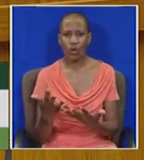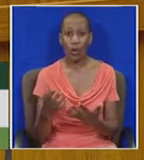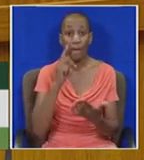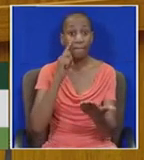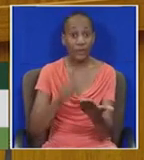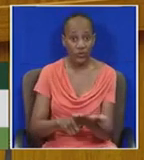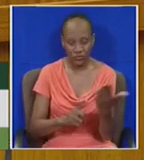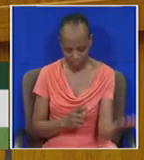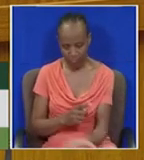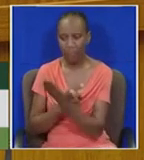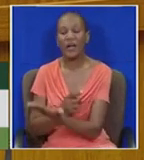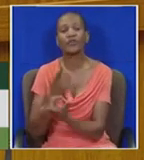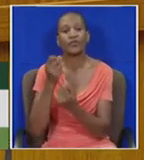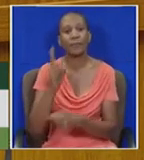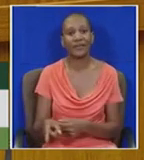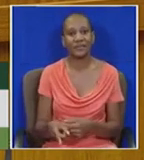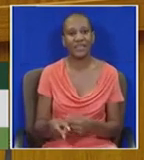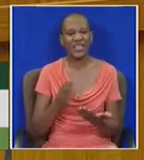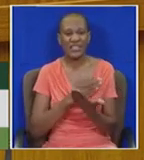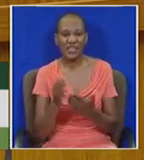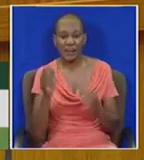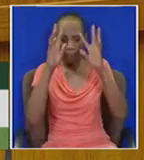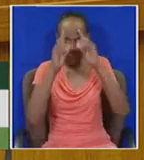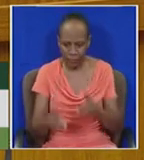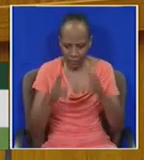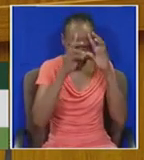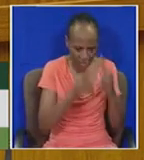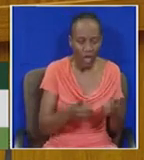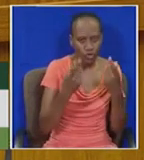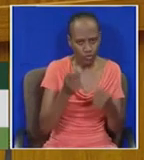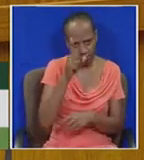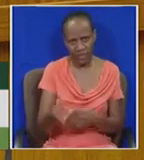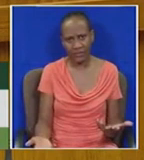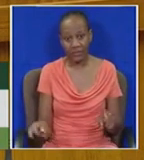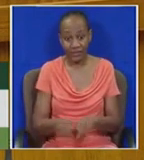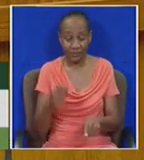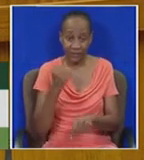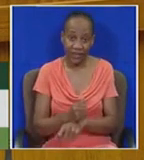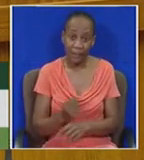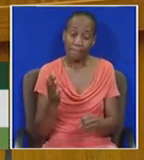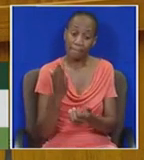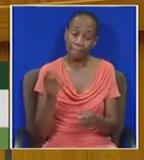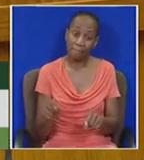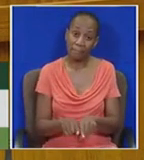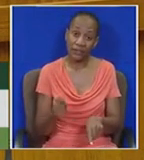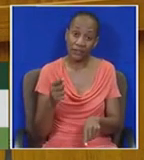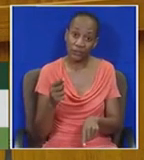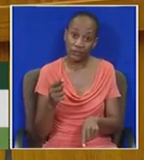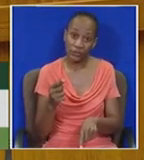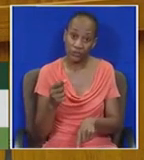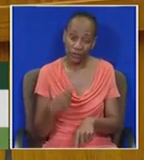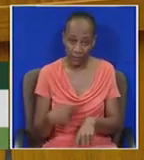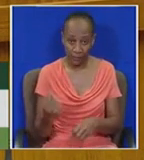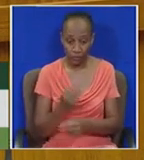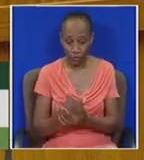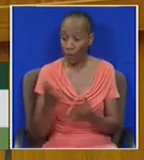evidence, taking decisions on the balance of this empirical evidence, enhancing and cutting-edge support to